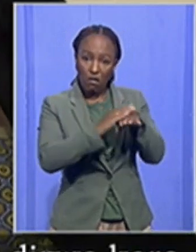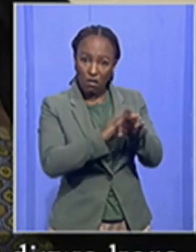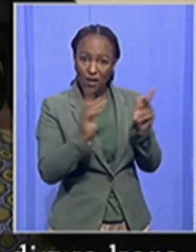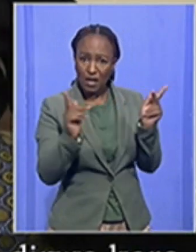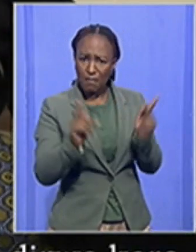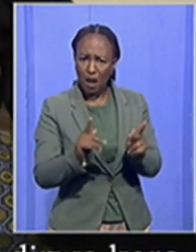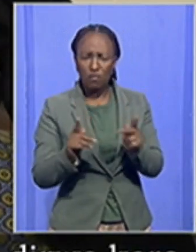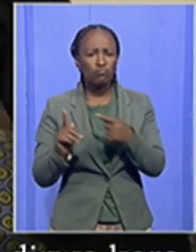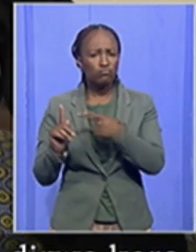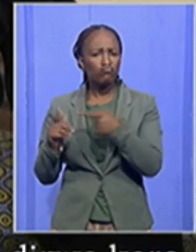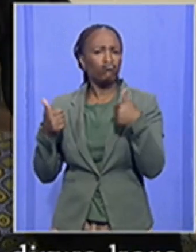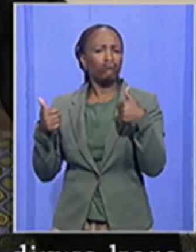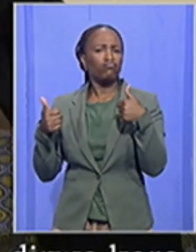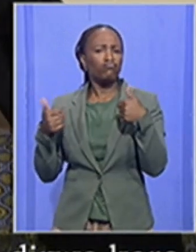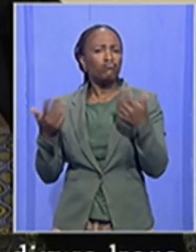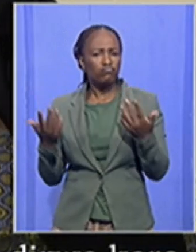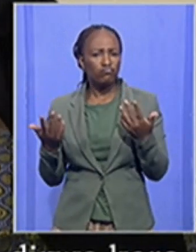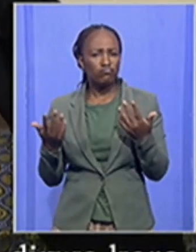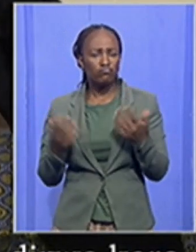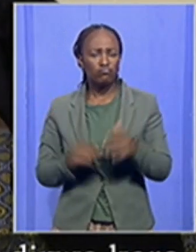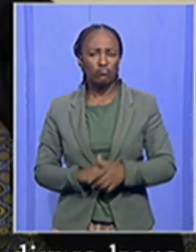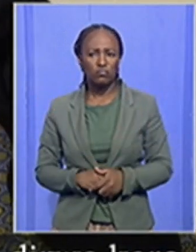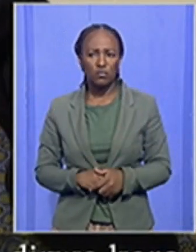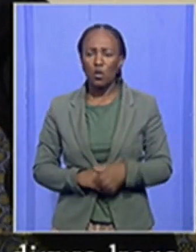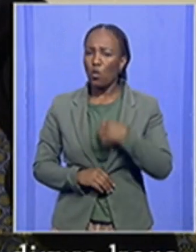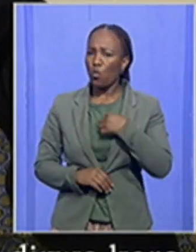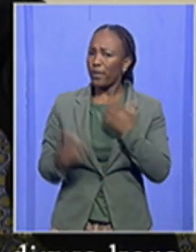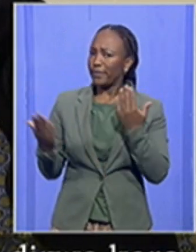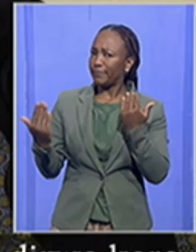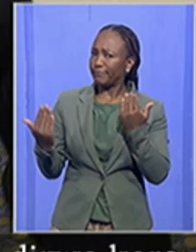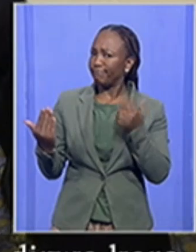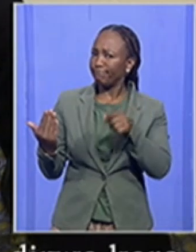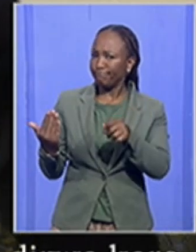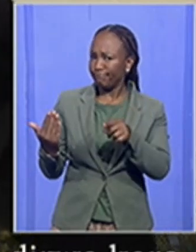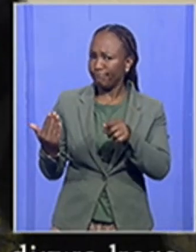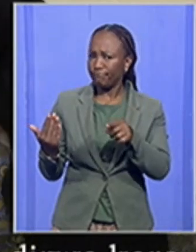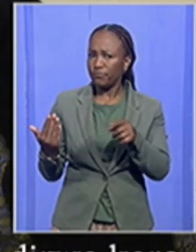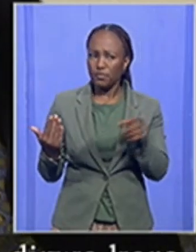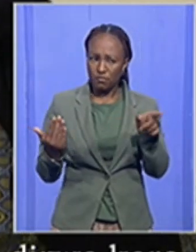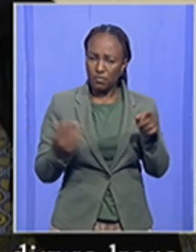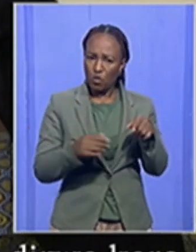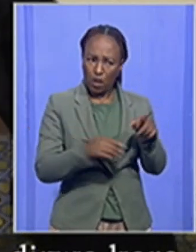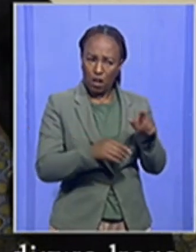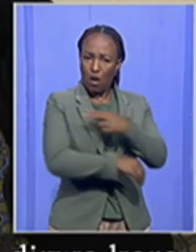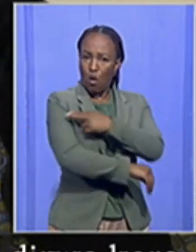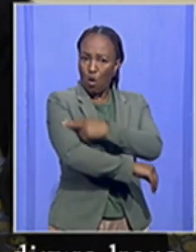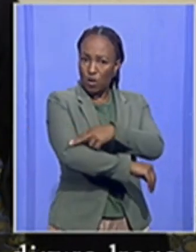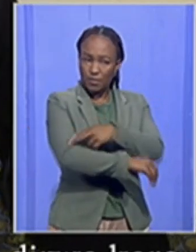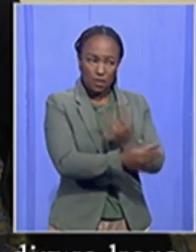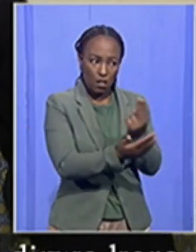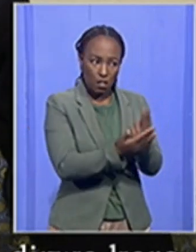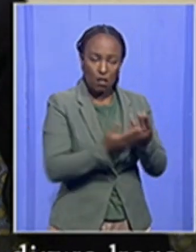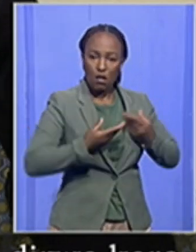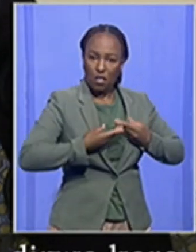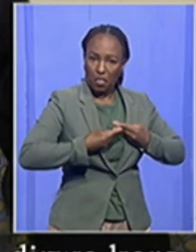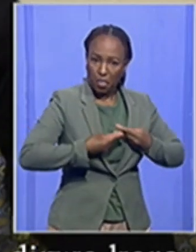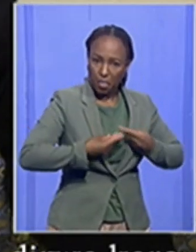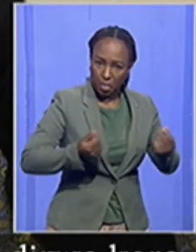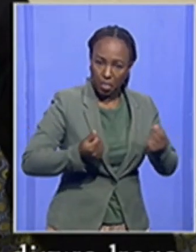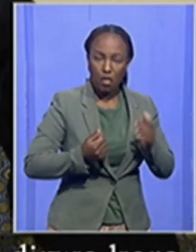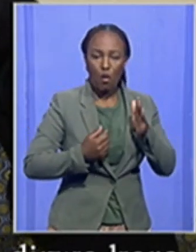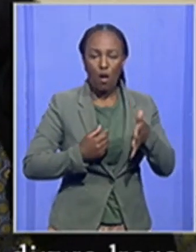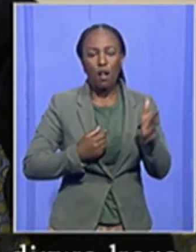nkamile thata because respectile gore o tla wa go wela go la seng go tlhokagala because o ile kwa a siame